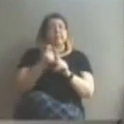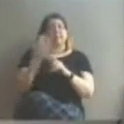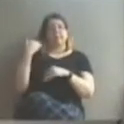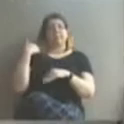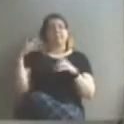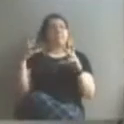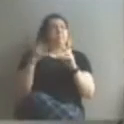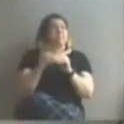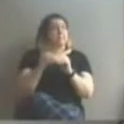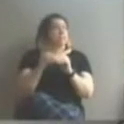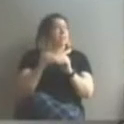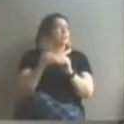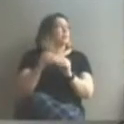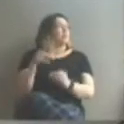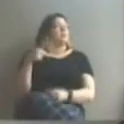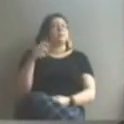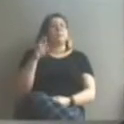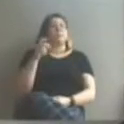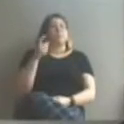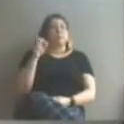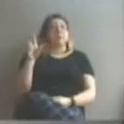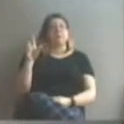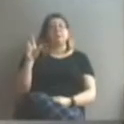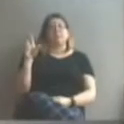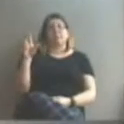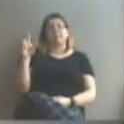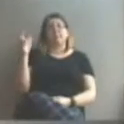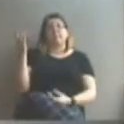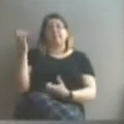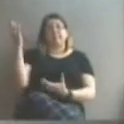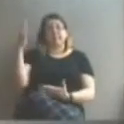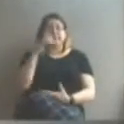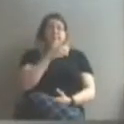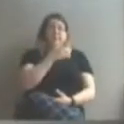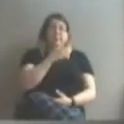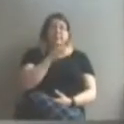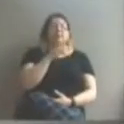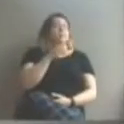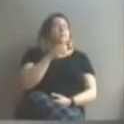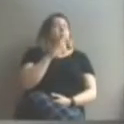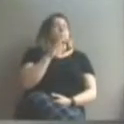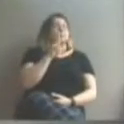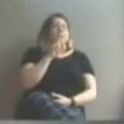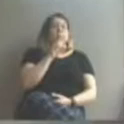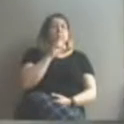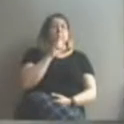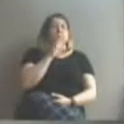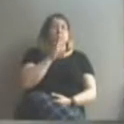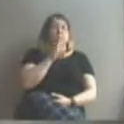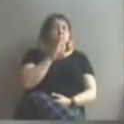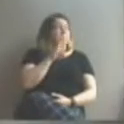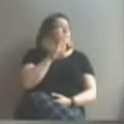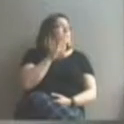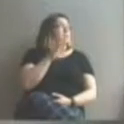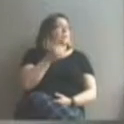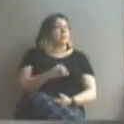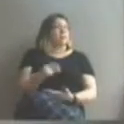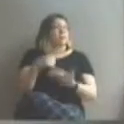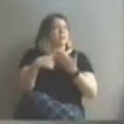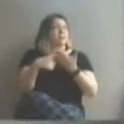motion? Motion made by Member Porter. Is there a second? My second made by Member Kolb. Any